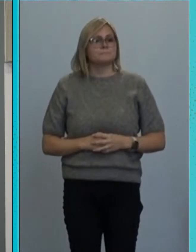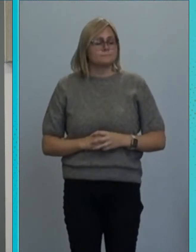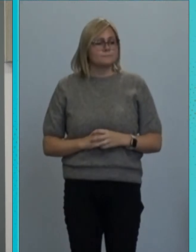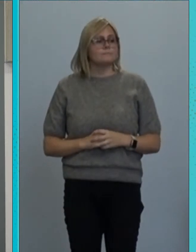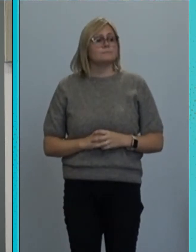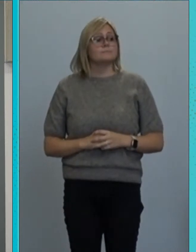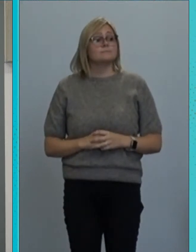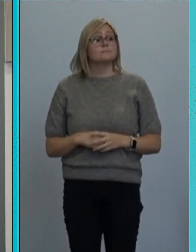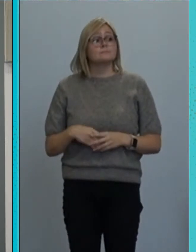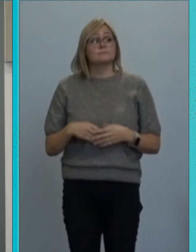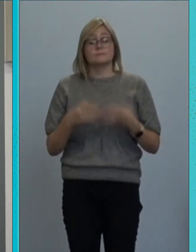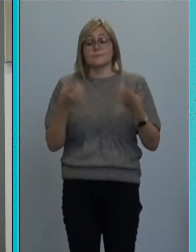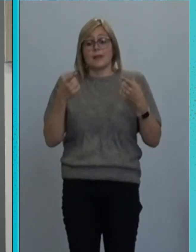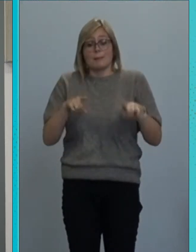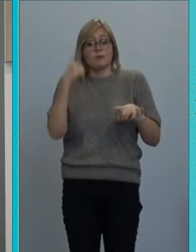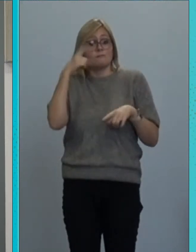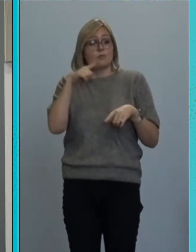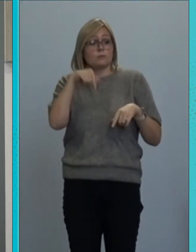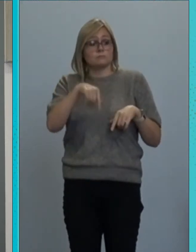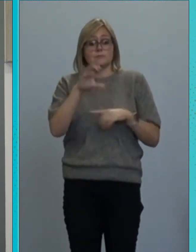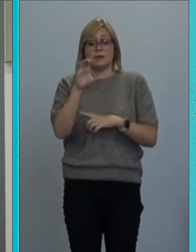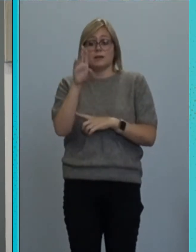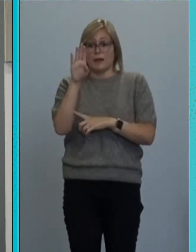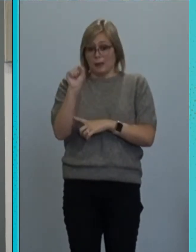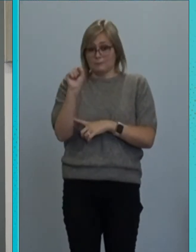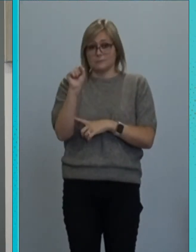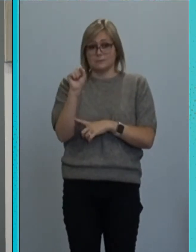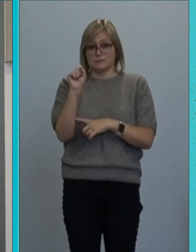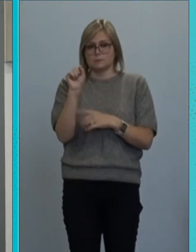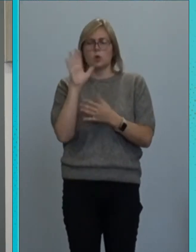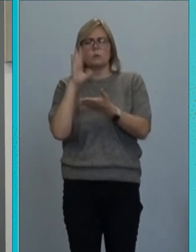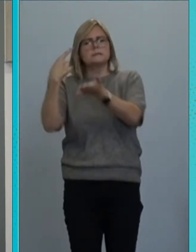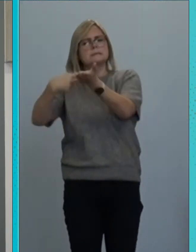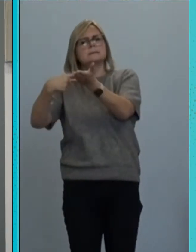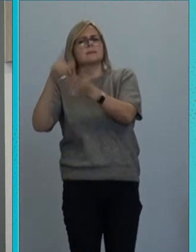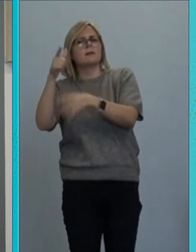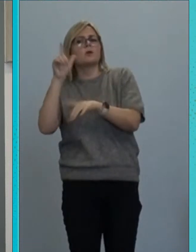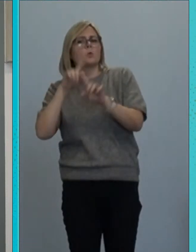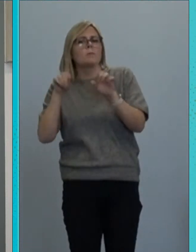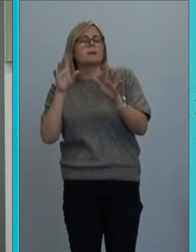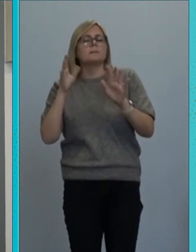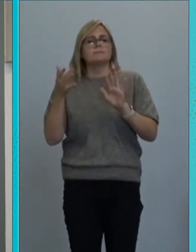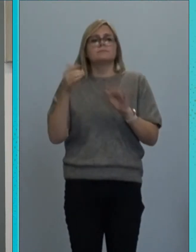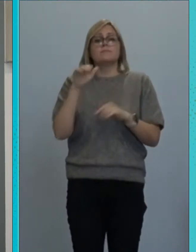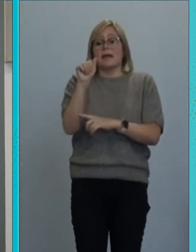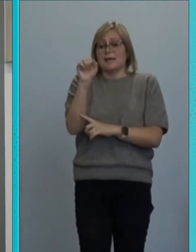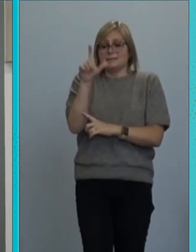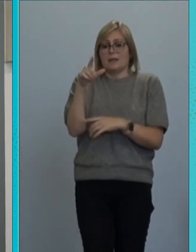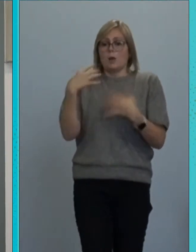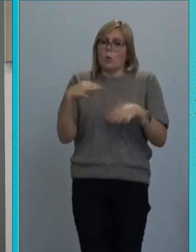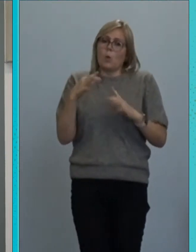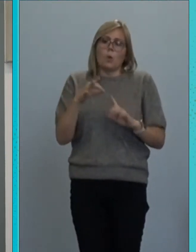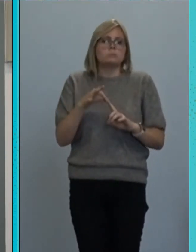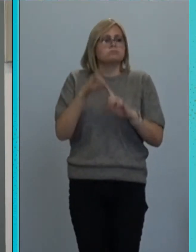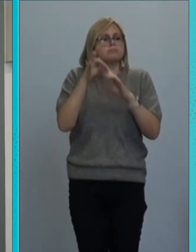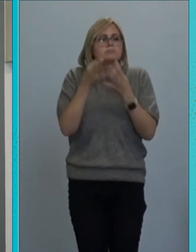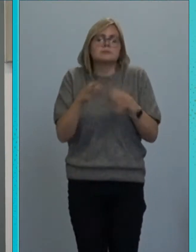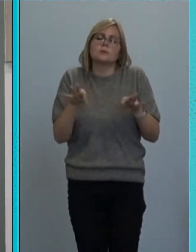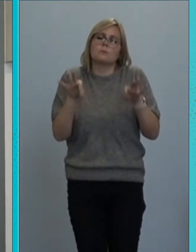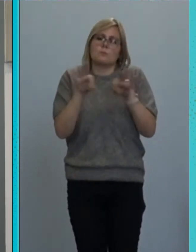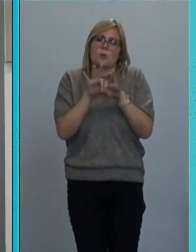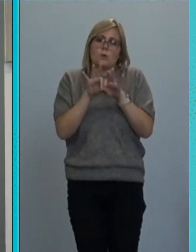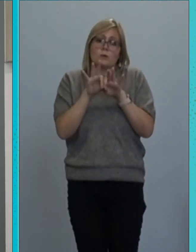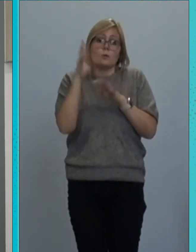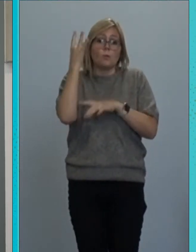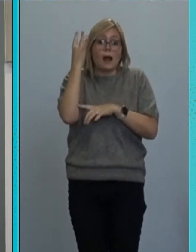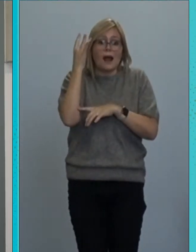of the Cubs, which we can talk about later, ASL was even more than that. It